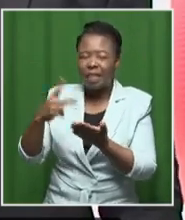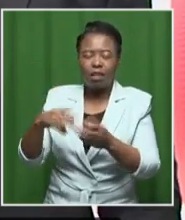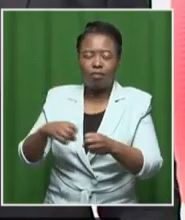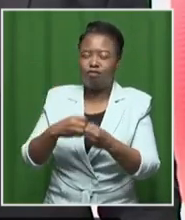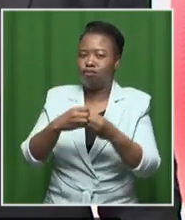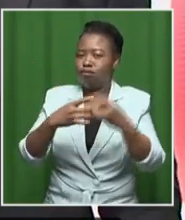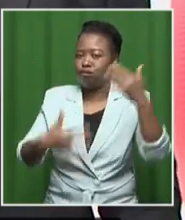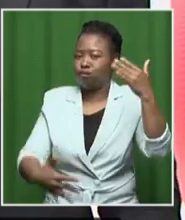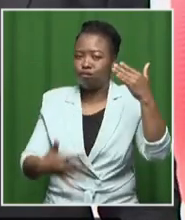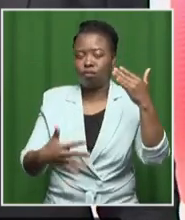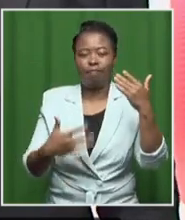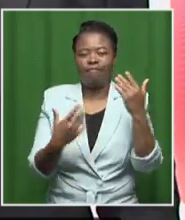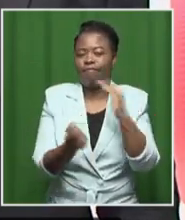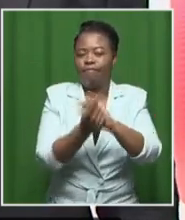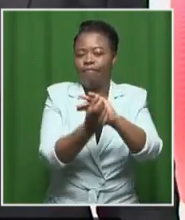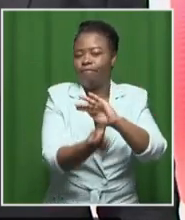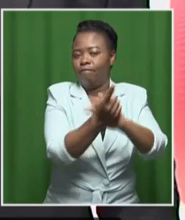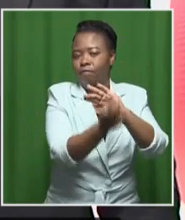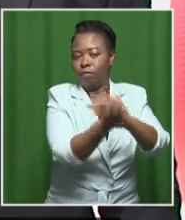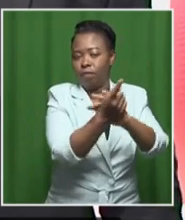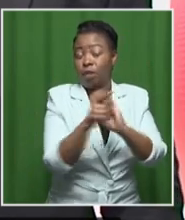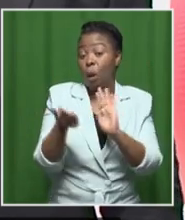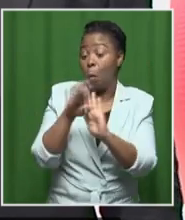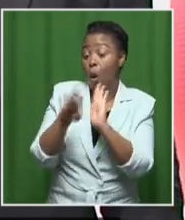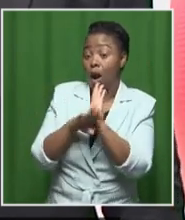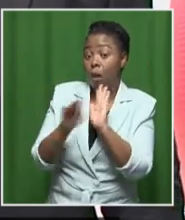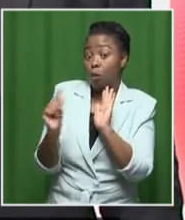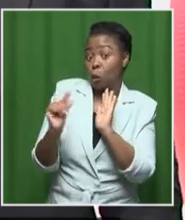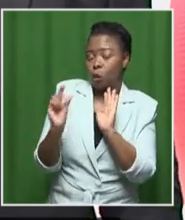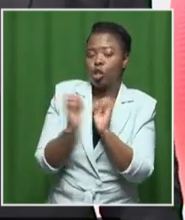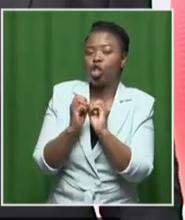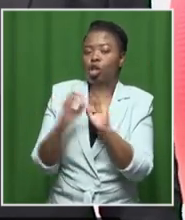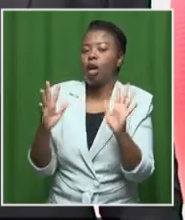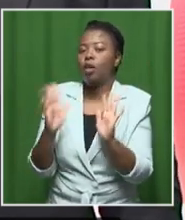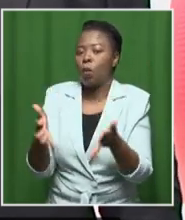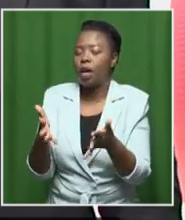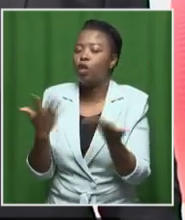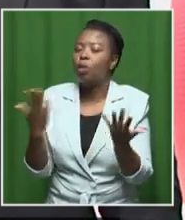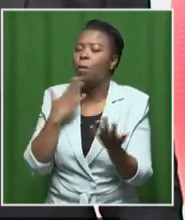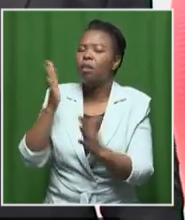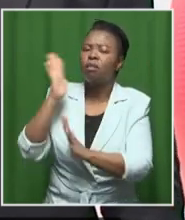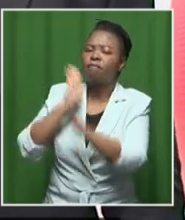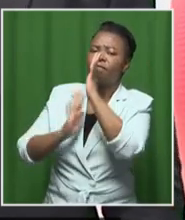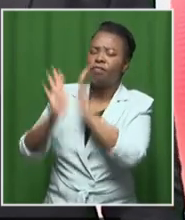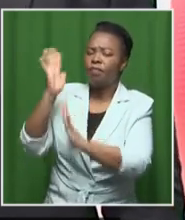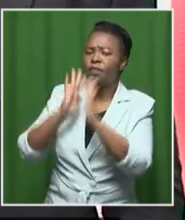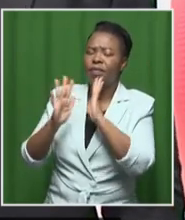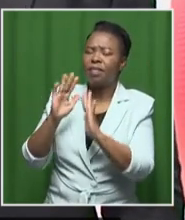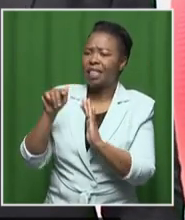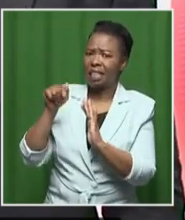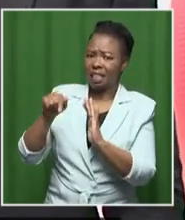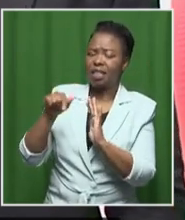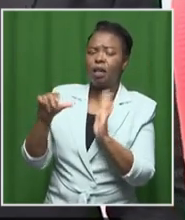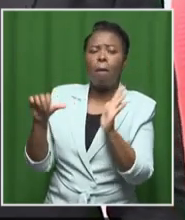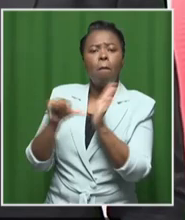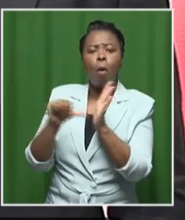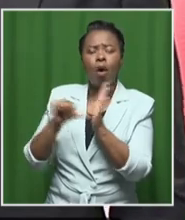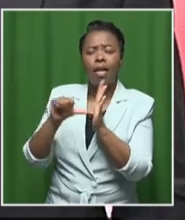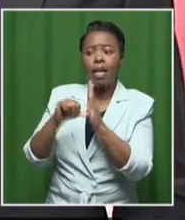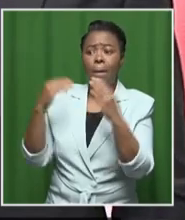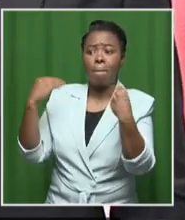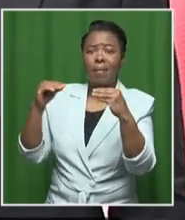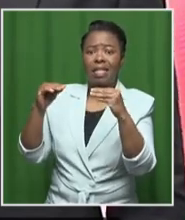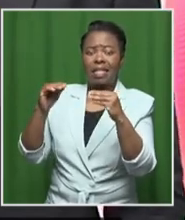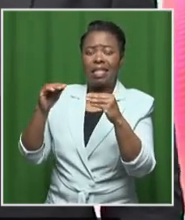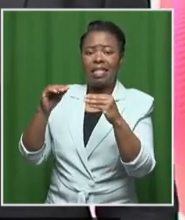We're expecting the program to get underway anytime from now. Maybe just let us in on how important is it that we have this BRICS Business